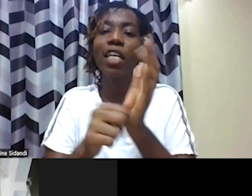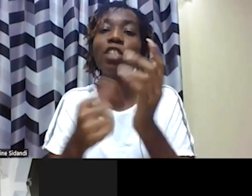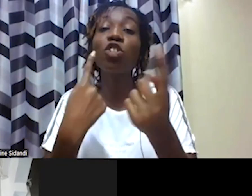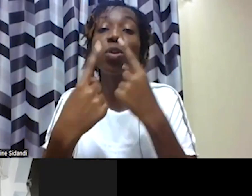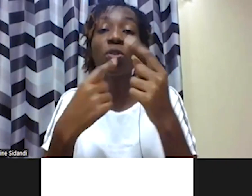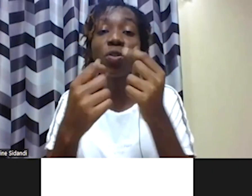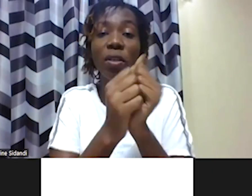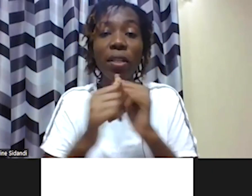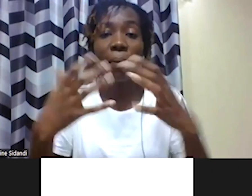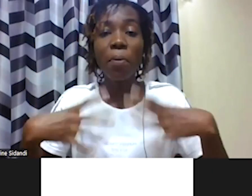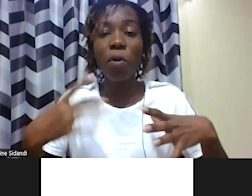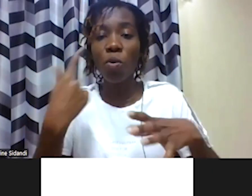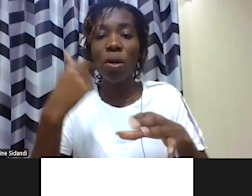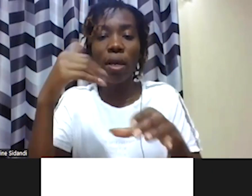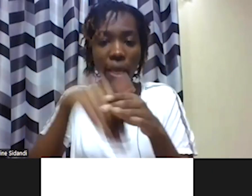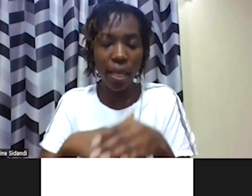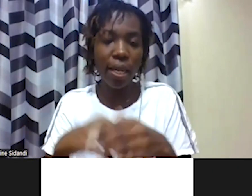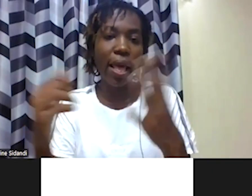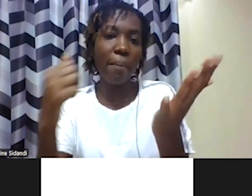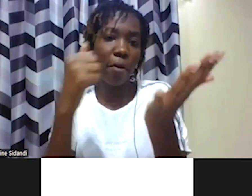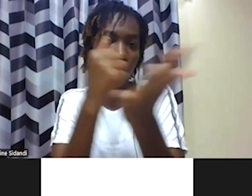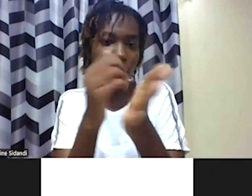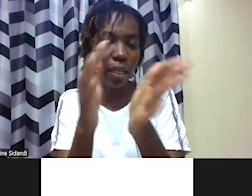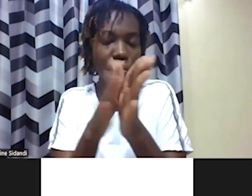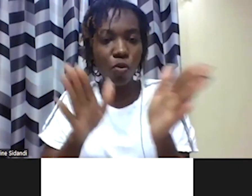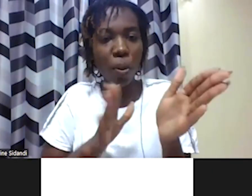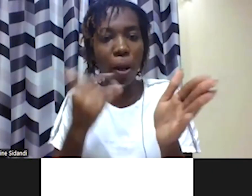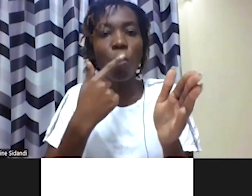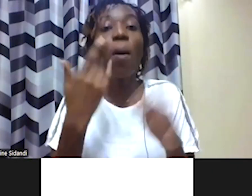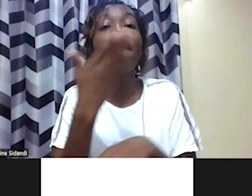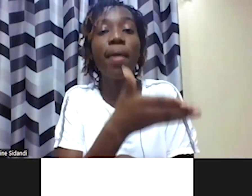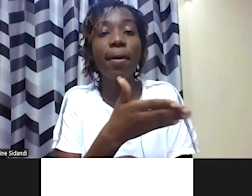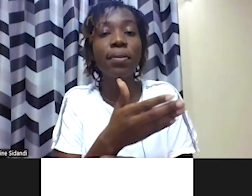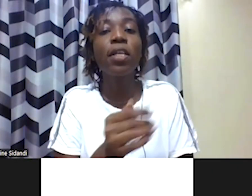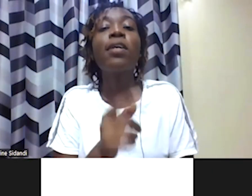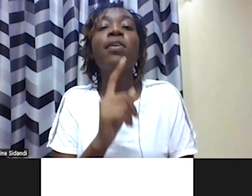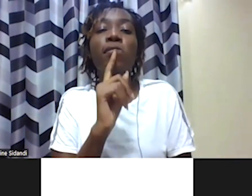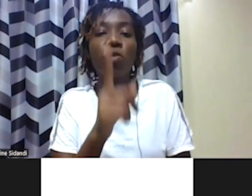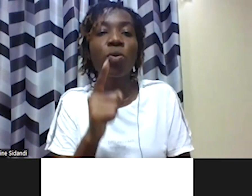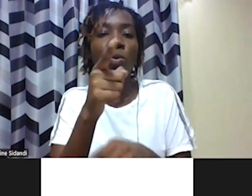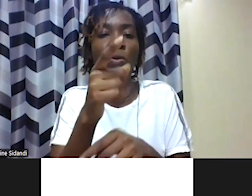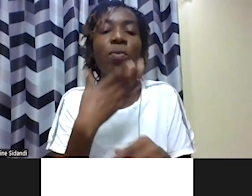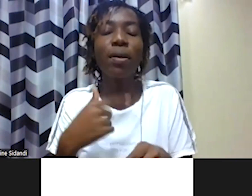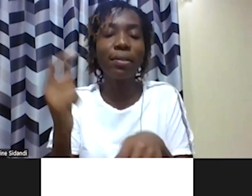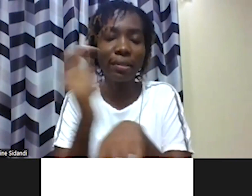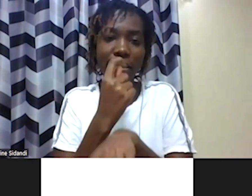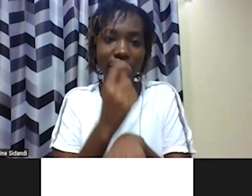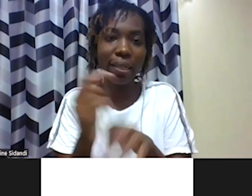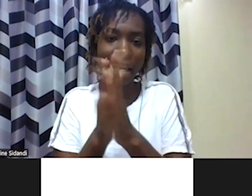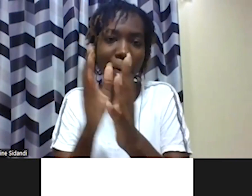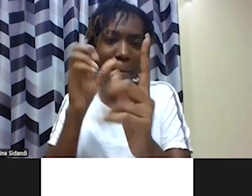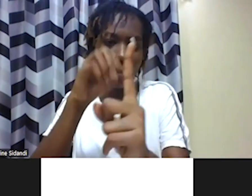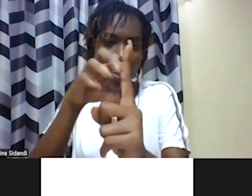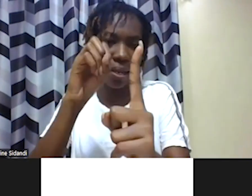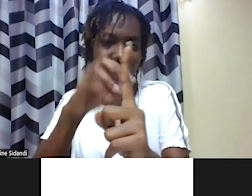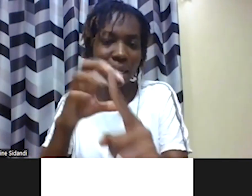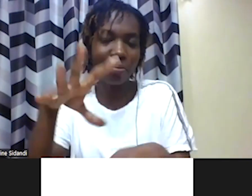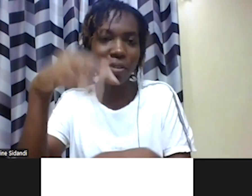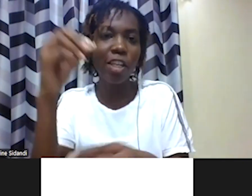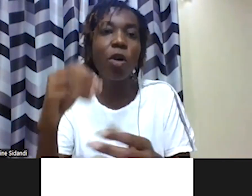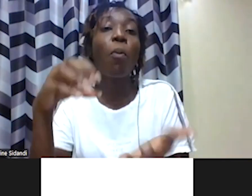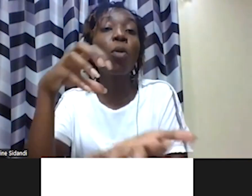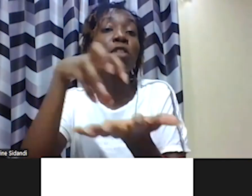in employment, and those are women who are there. Now you want to train them, you need to mentor them to take up the